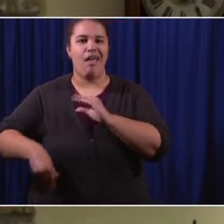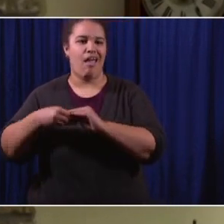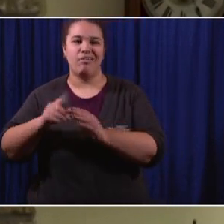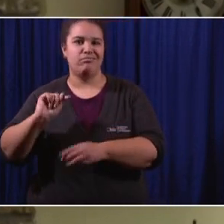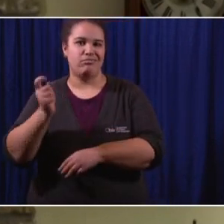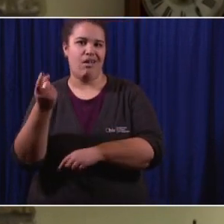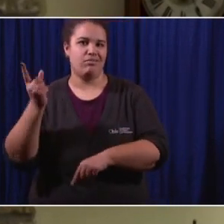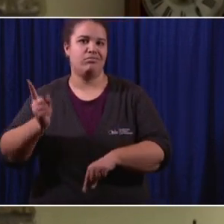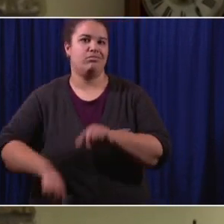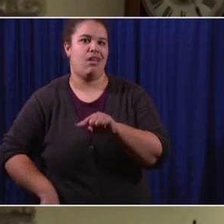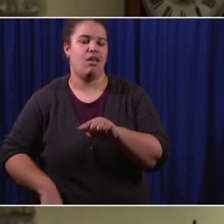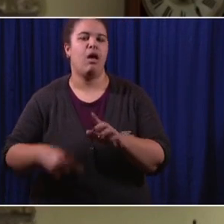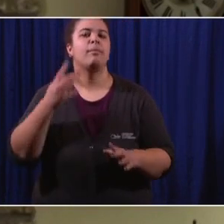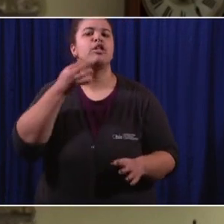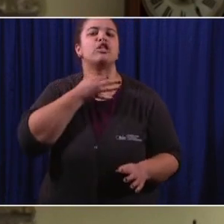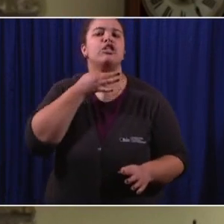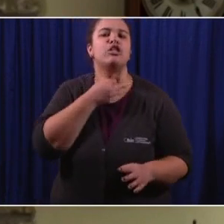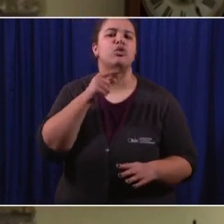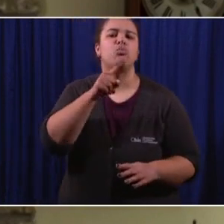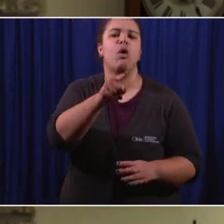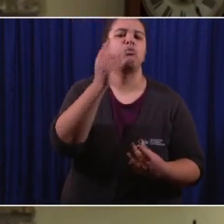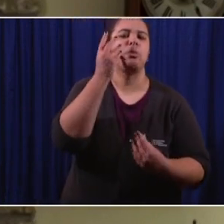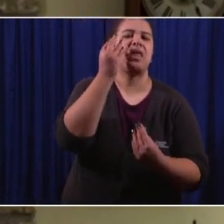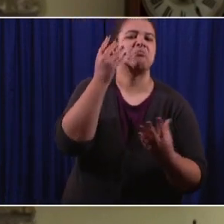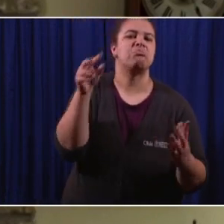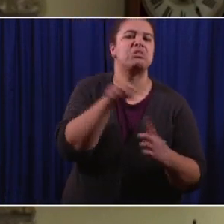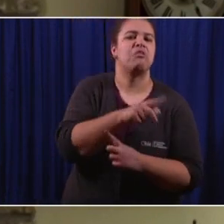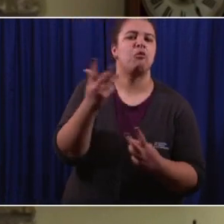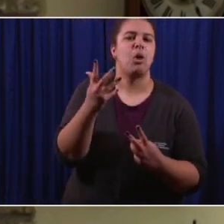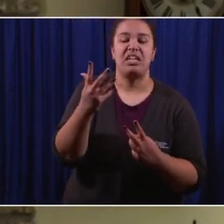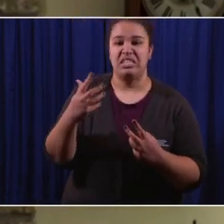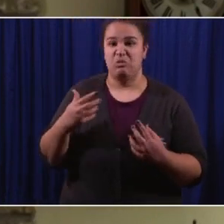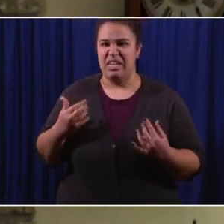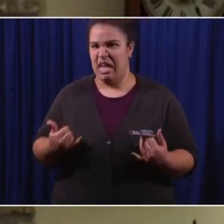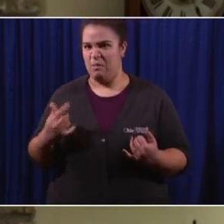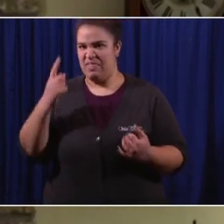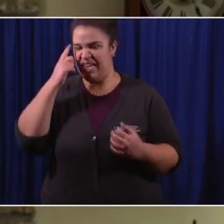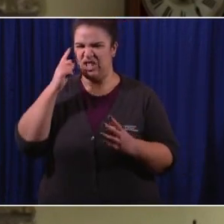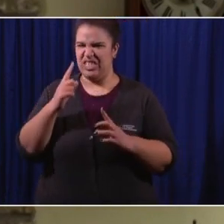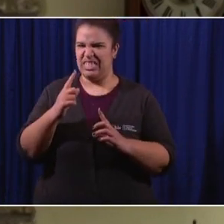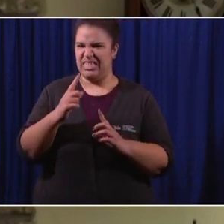bill currently and going forward, because I believe it's just a temporary ban.